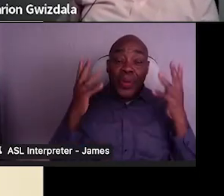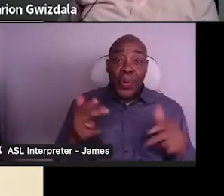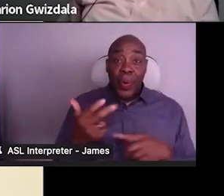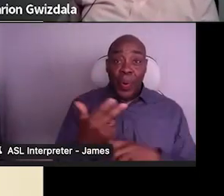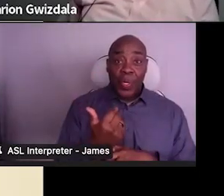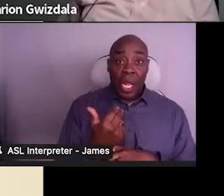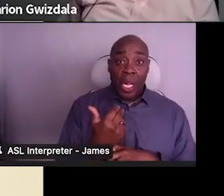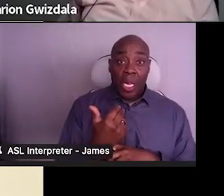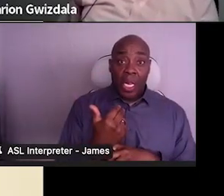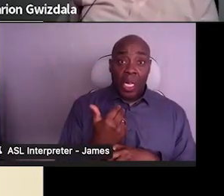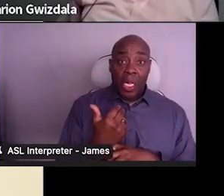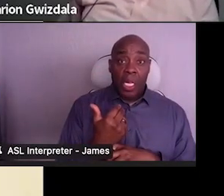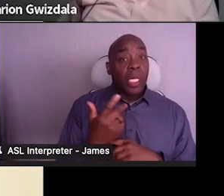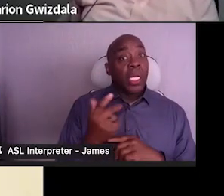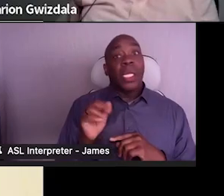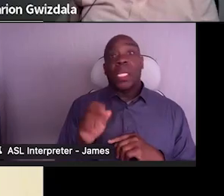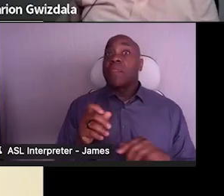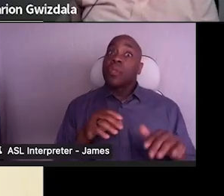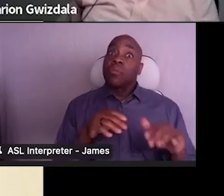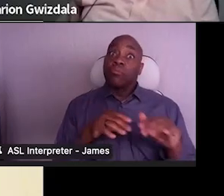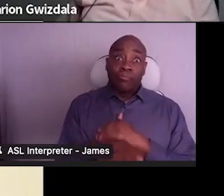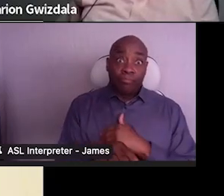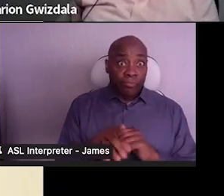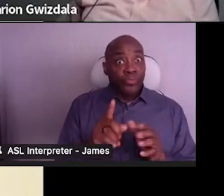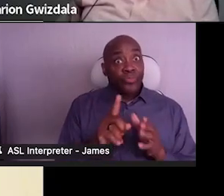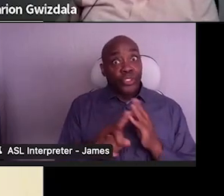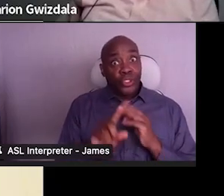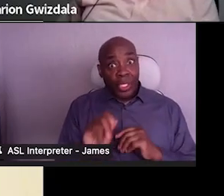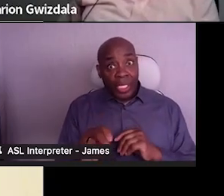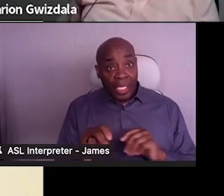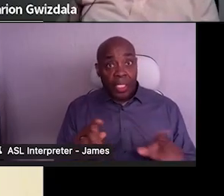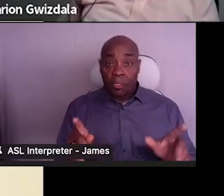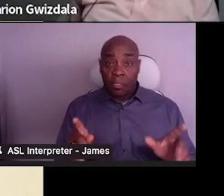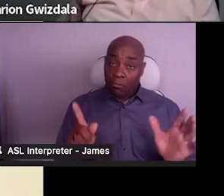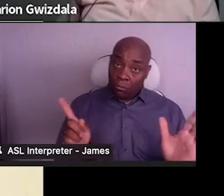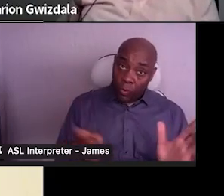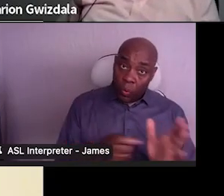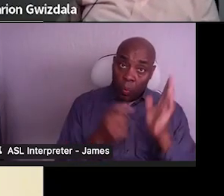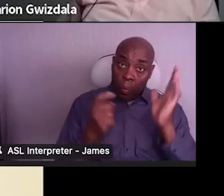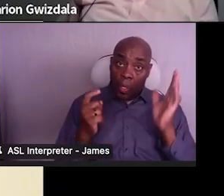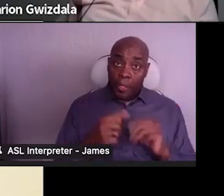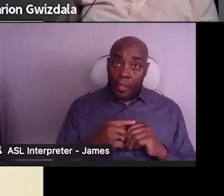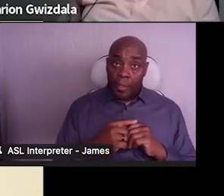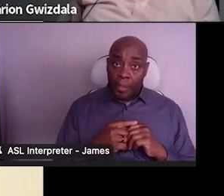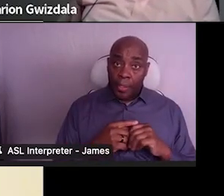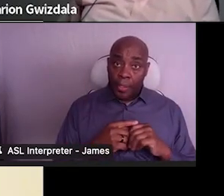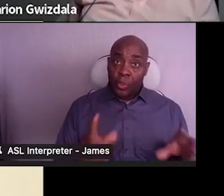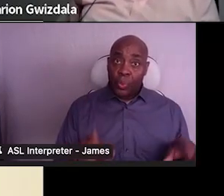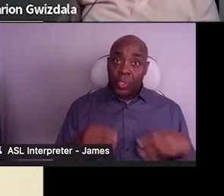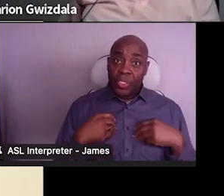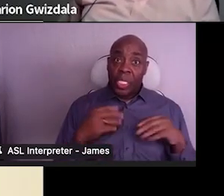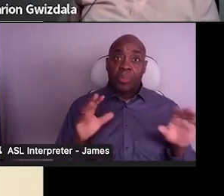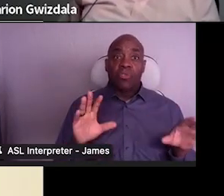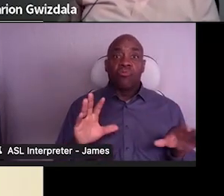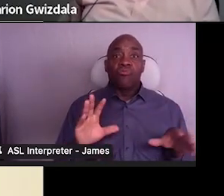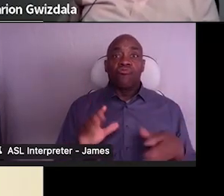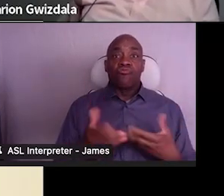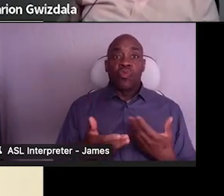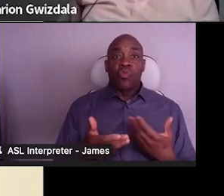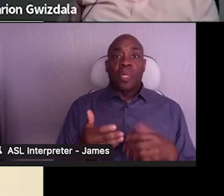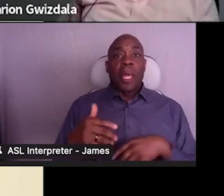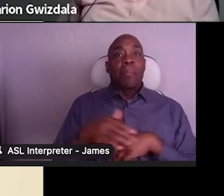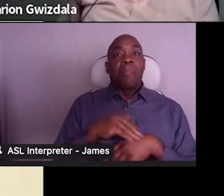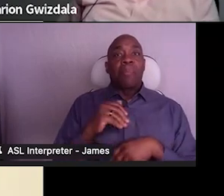if a pet-friendly hotel, if you check into a pet-friendly hotel, you are not required to